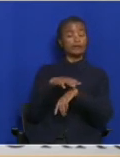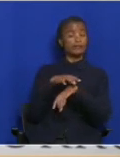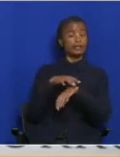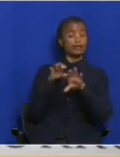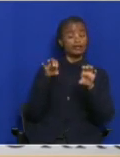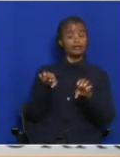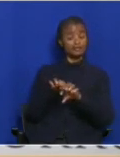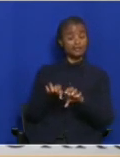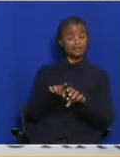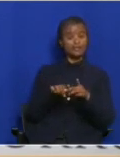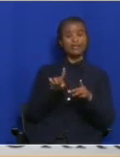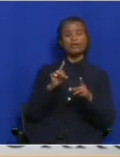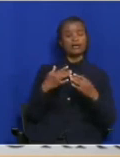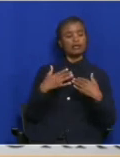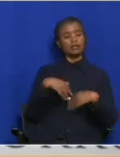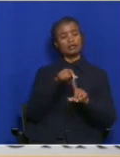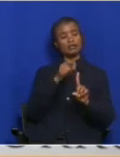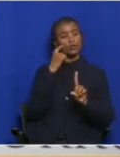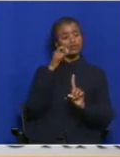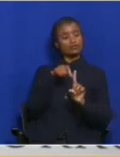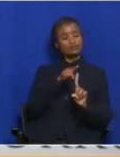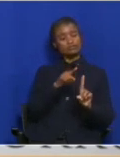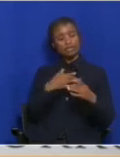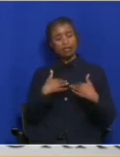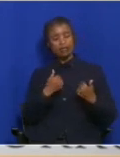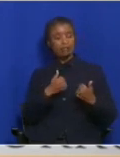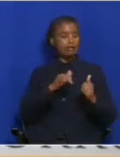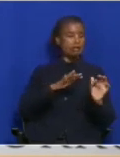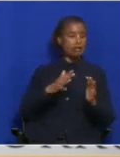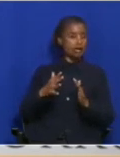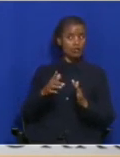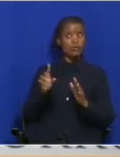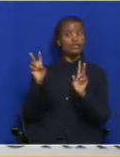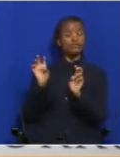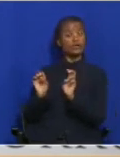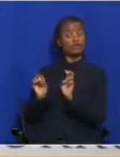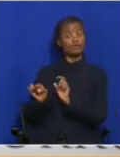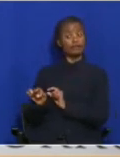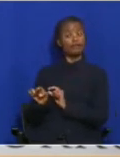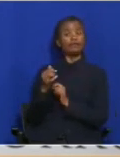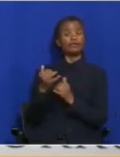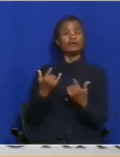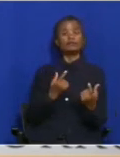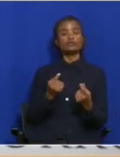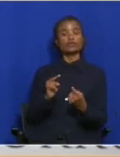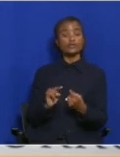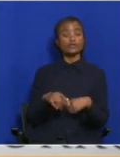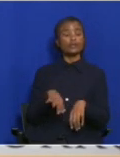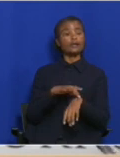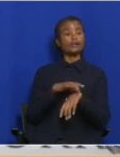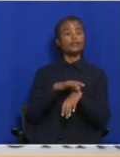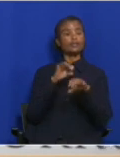of the witness or otherwise, they had to impugn the medical certificate as the first step and potentially